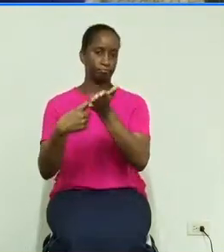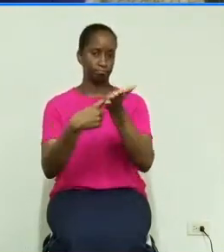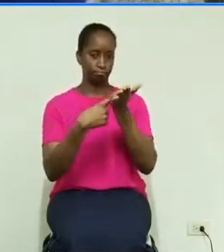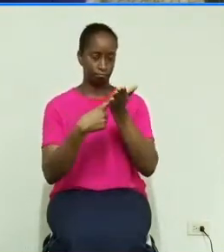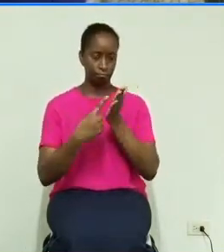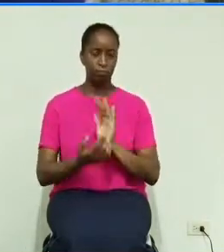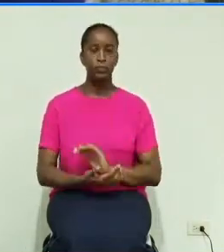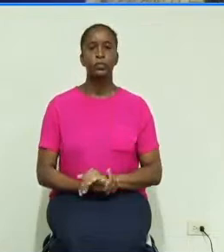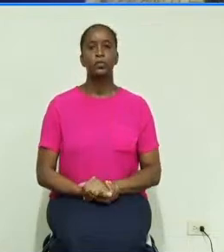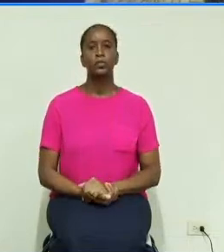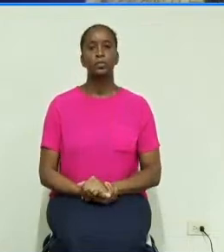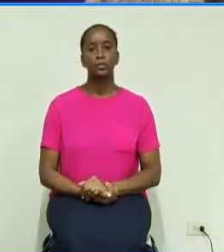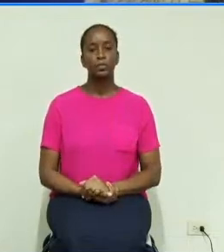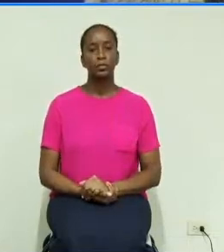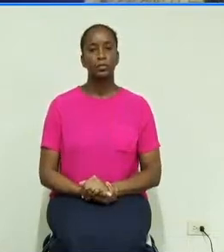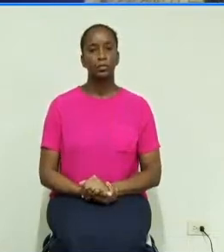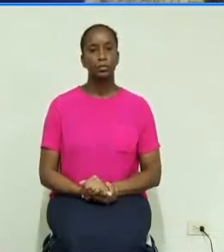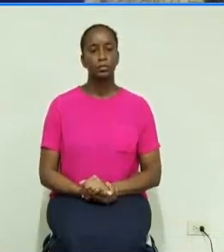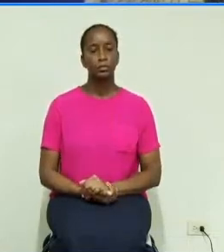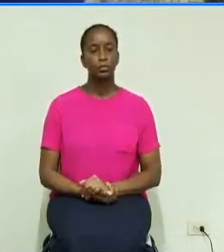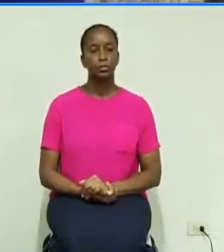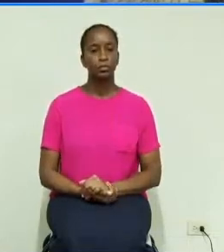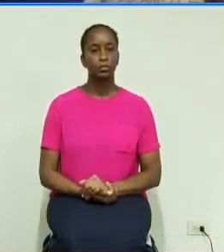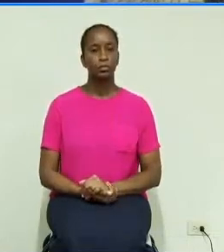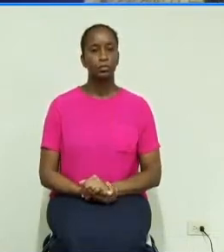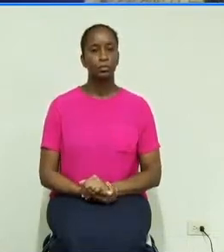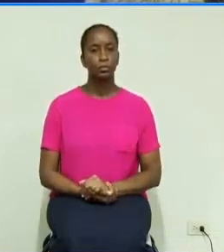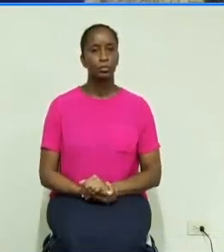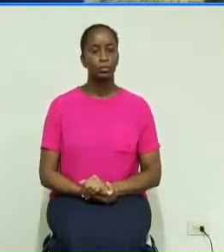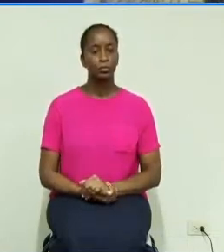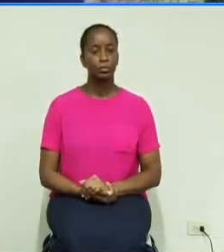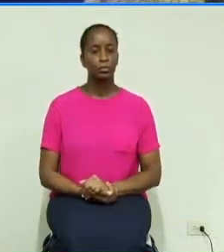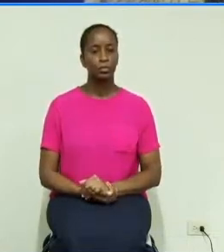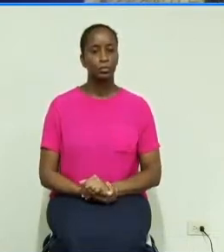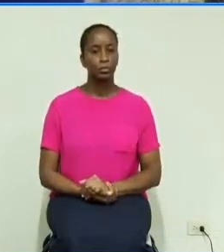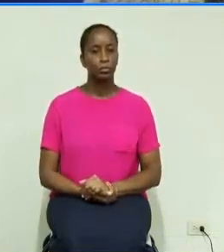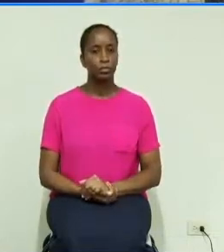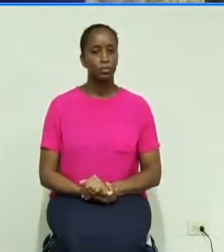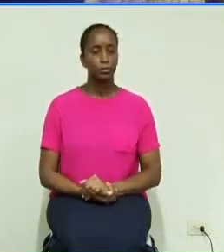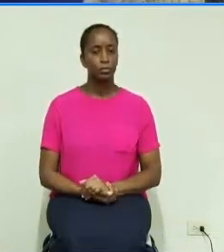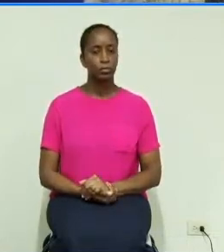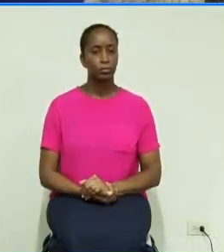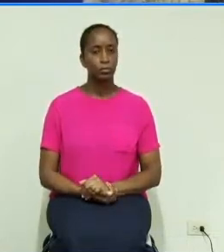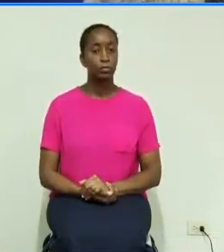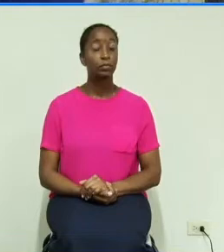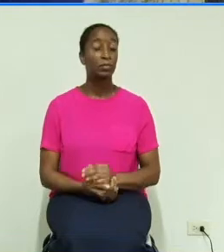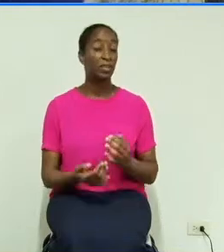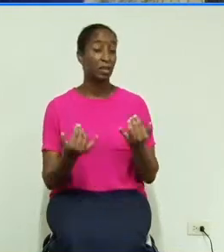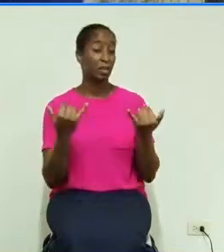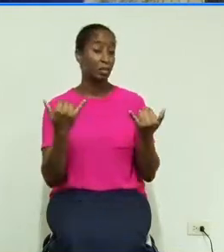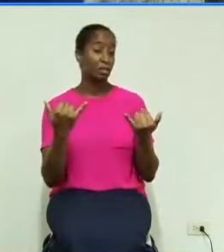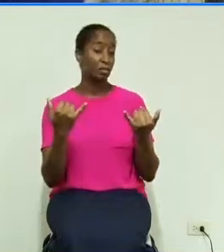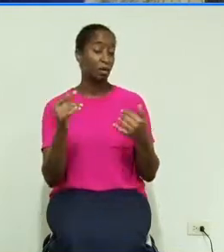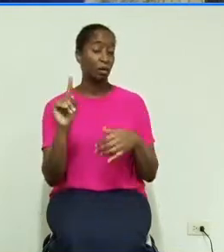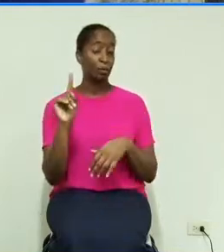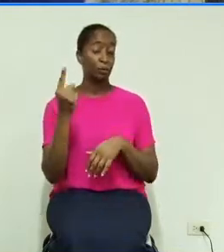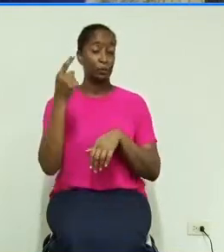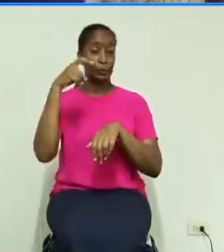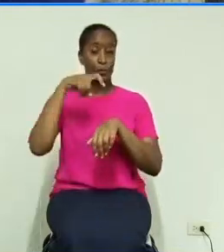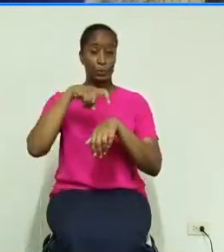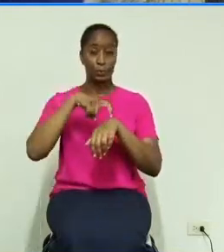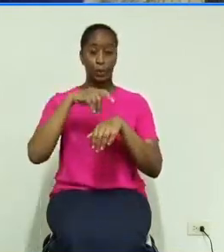we are actually having an opportunity to shape what our Parliament looks like, and the views